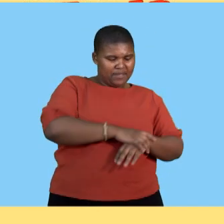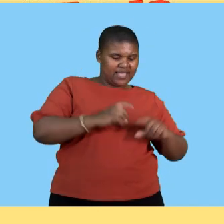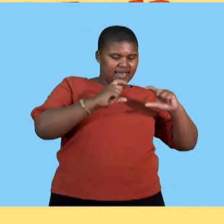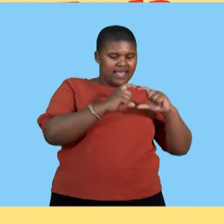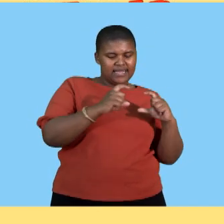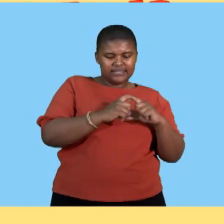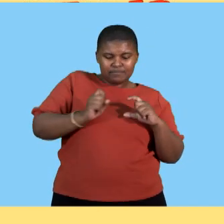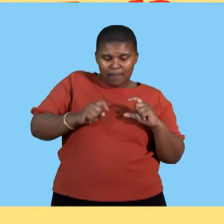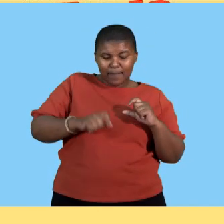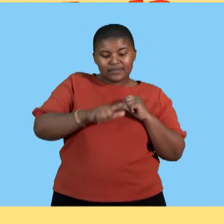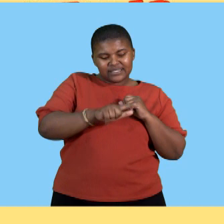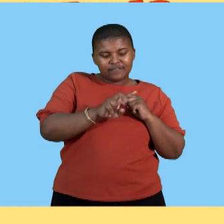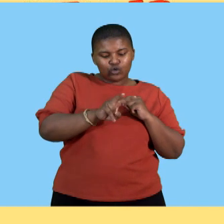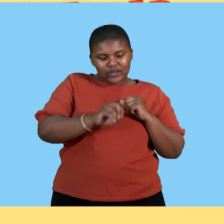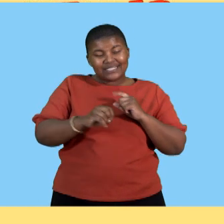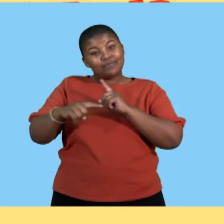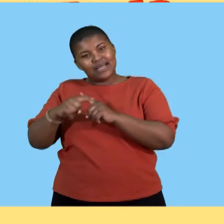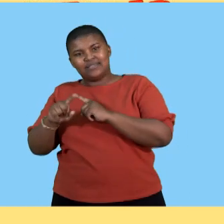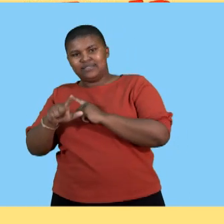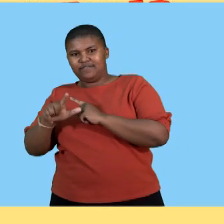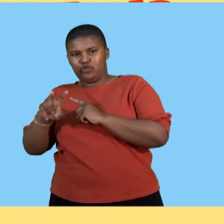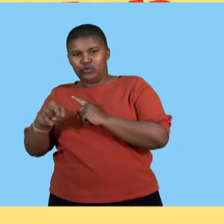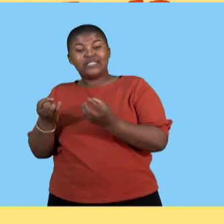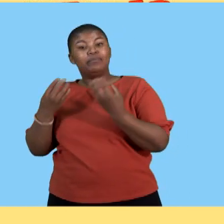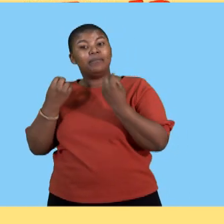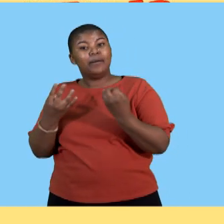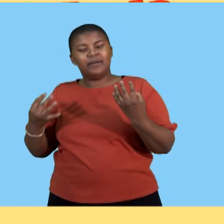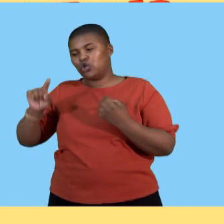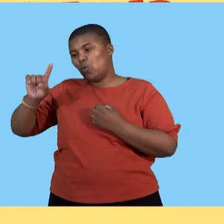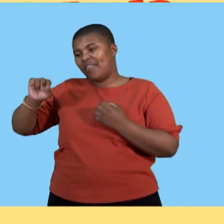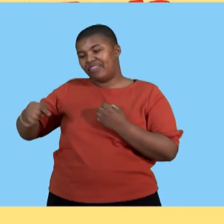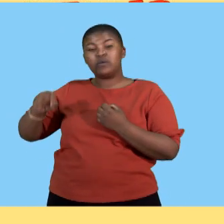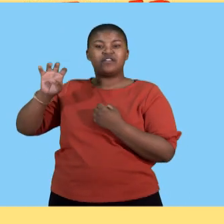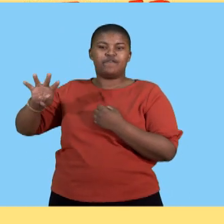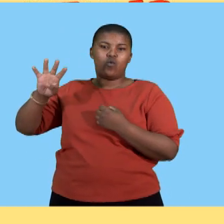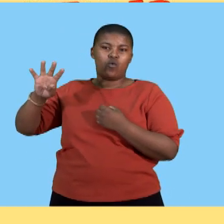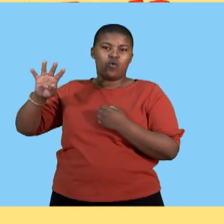plus 720. And then that will give me